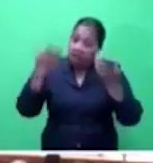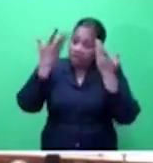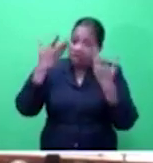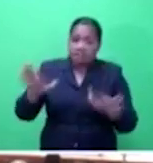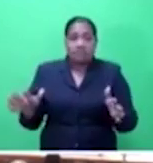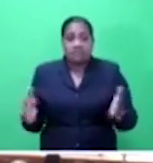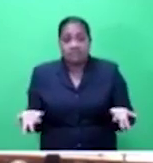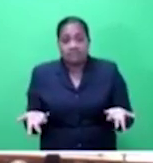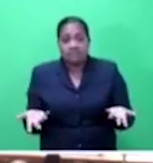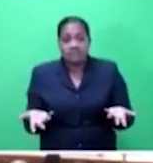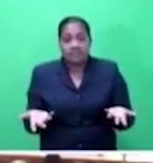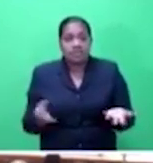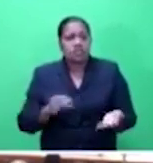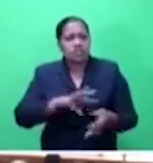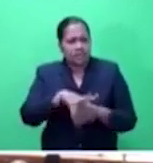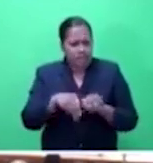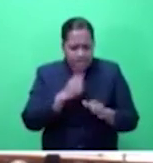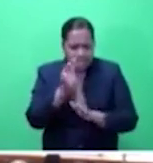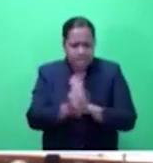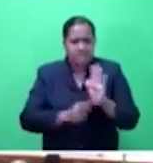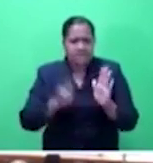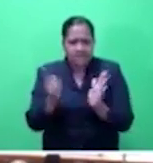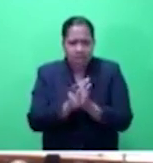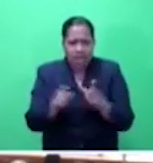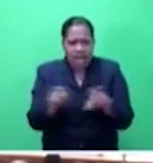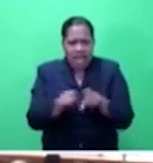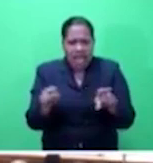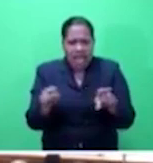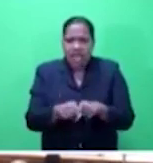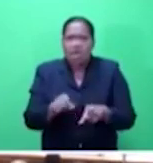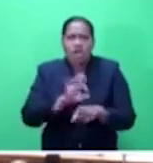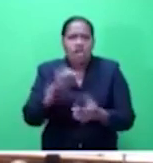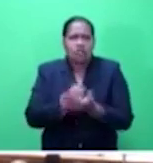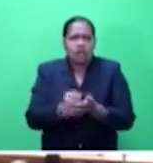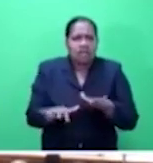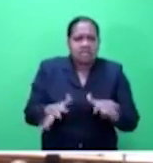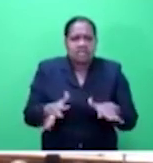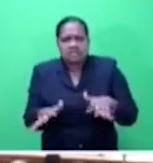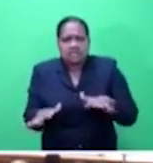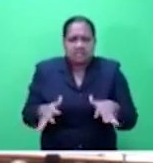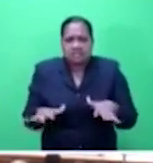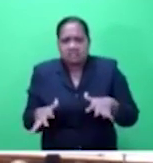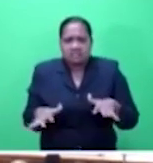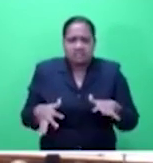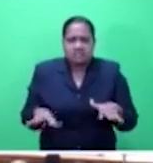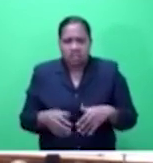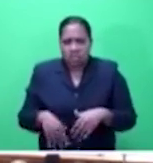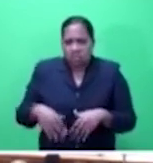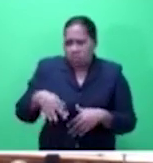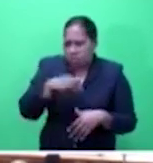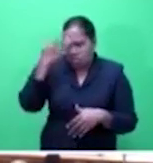Every hour, the ground shifts beneath our feet. We don't know how long this pandemic will last, or when a vaccine will be